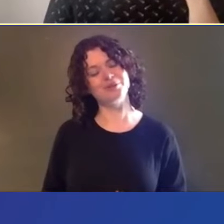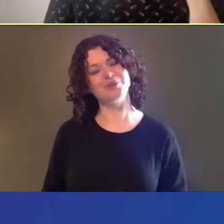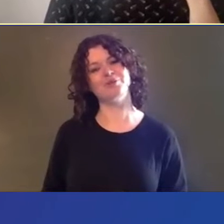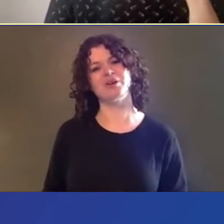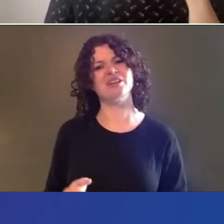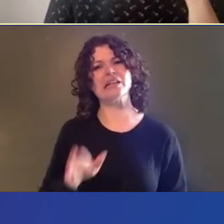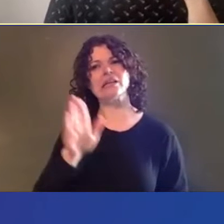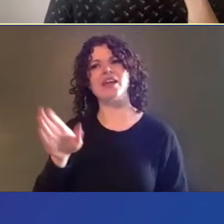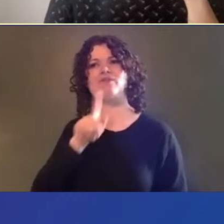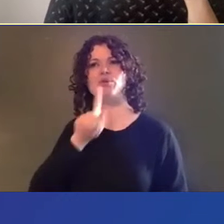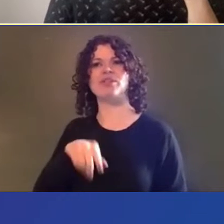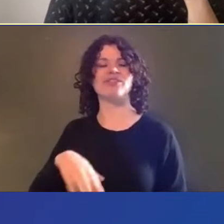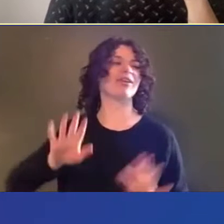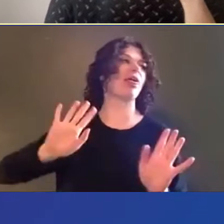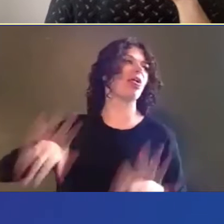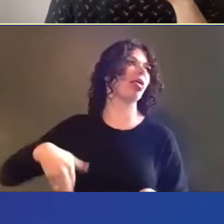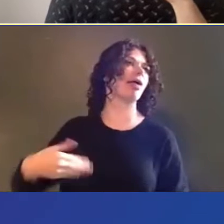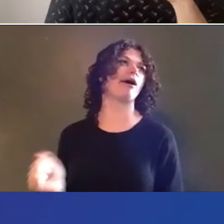job.